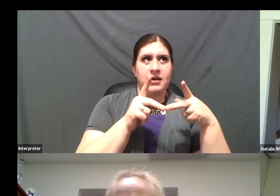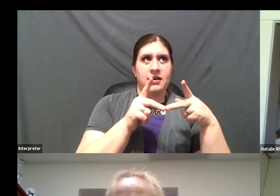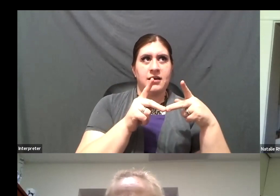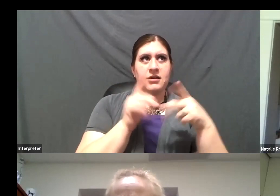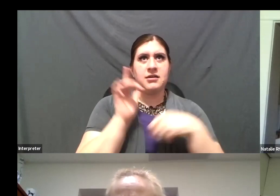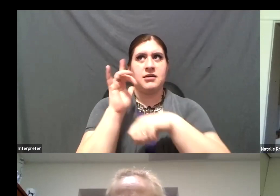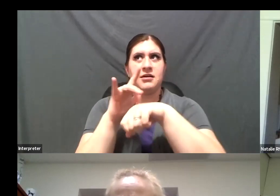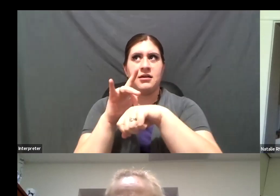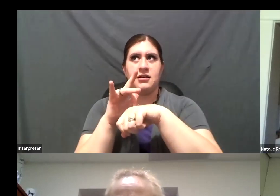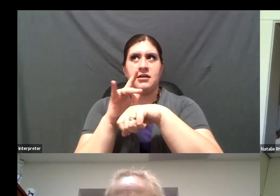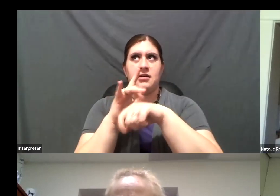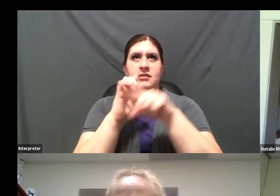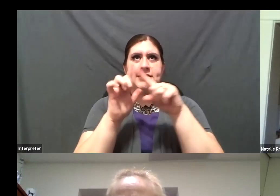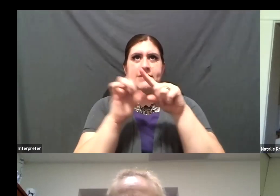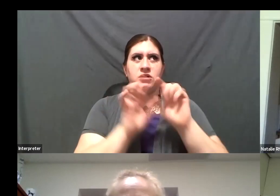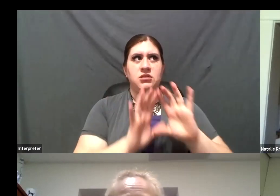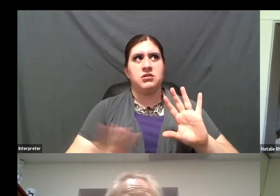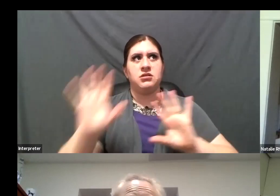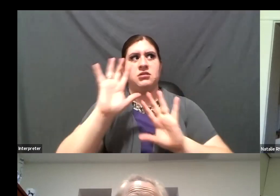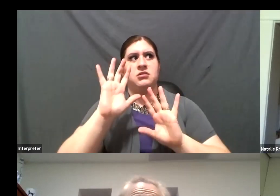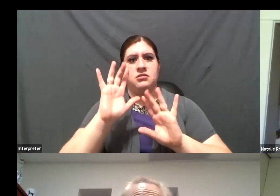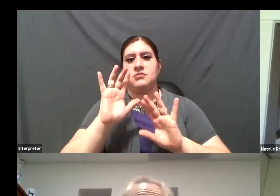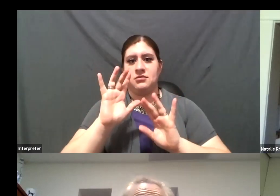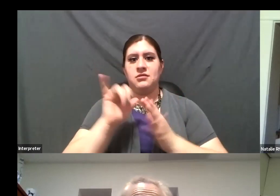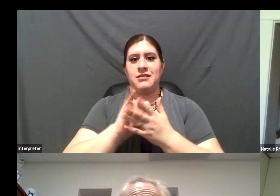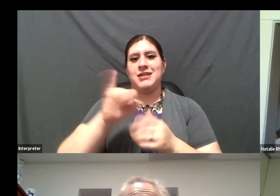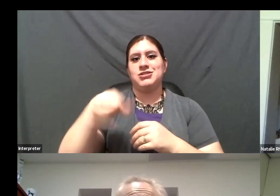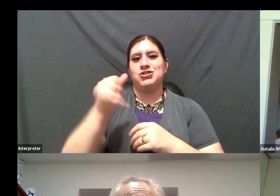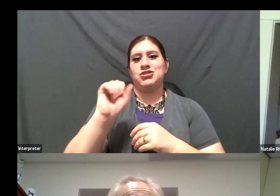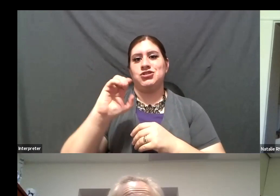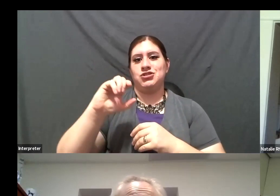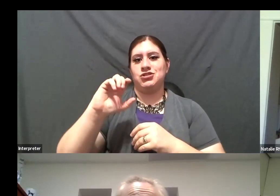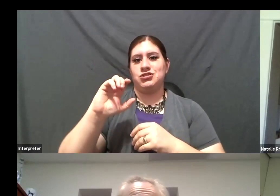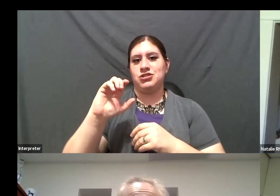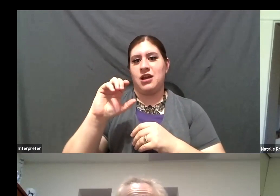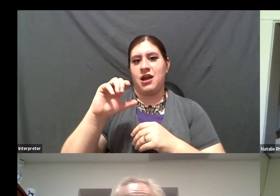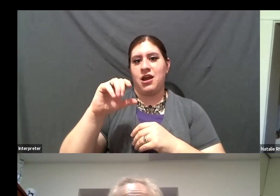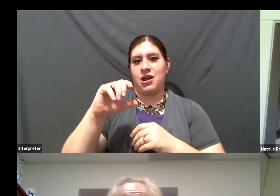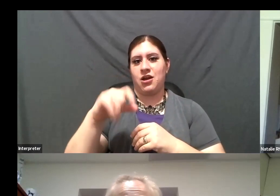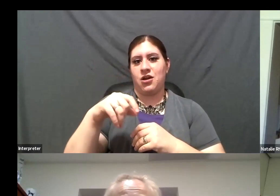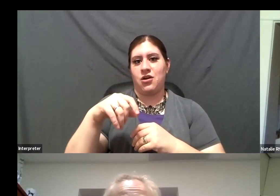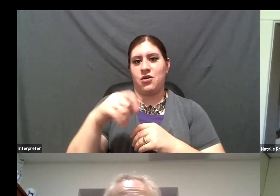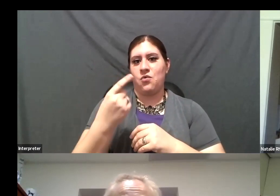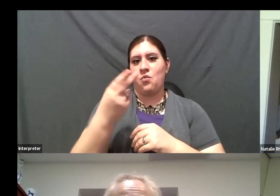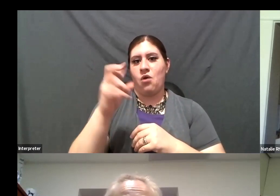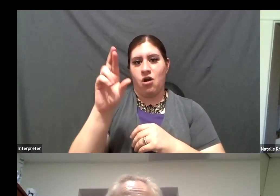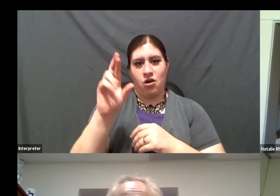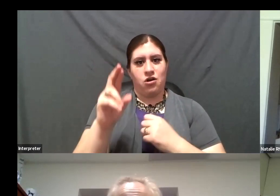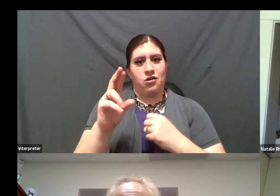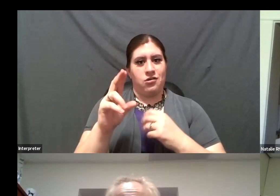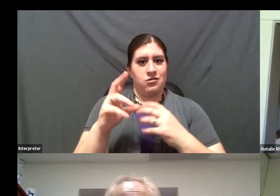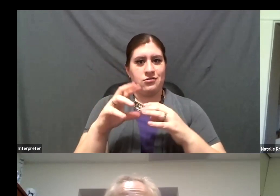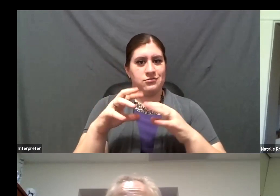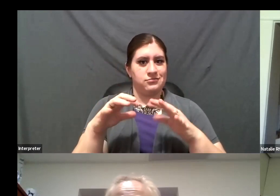to Coxcomb Basin, which is a jaguar preserve. And they stay up there for a couple of days and do